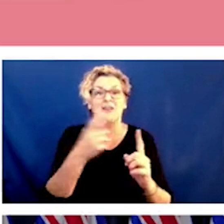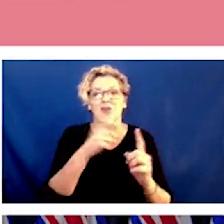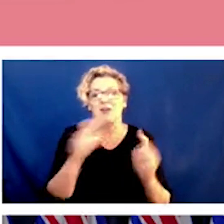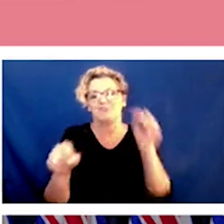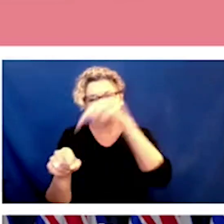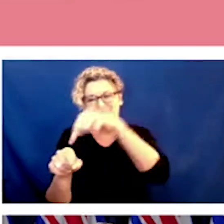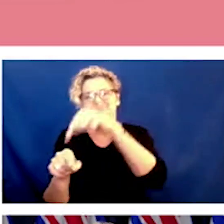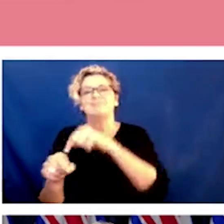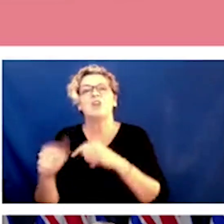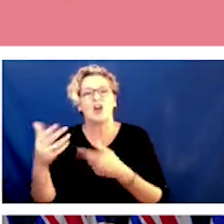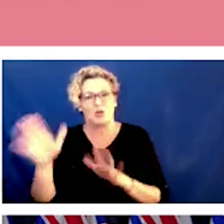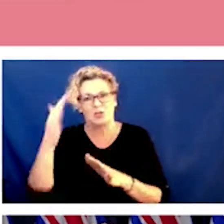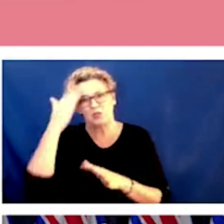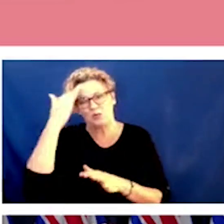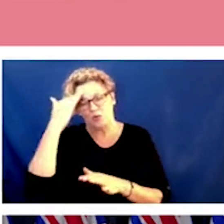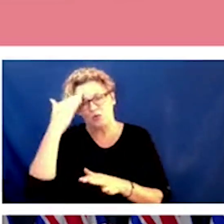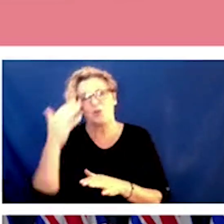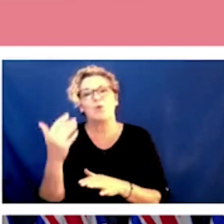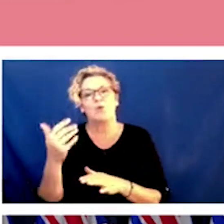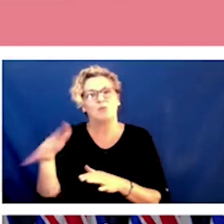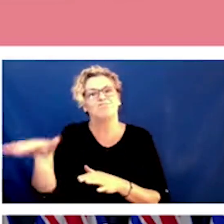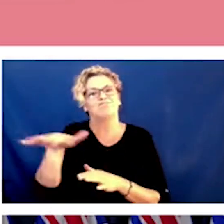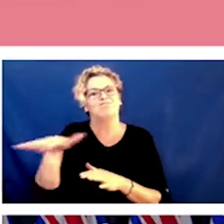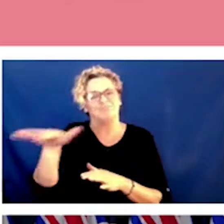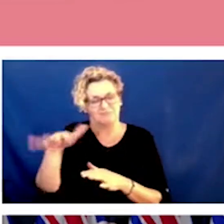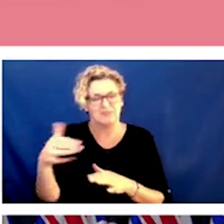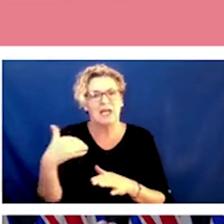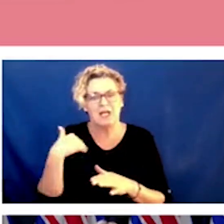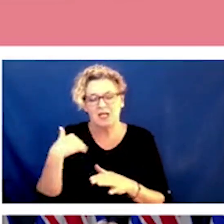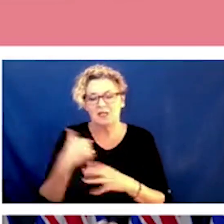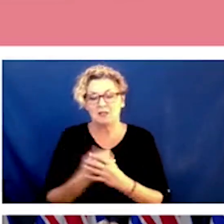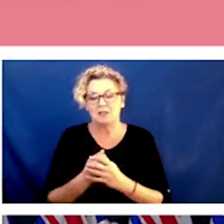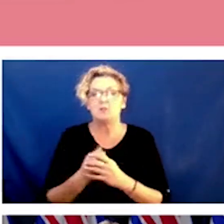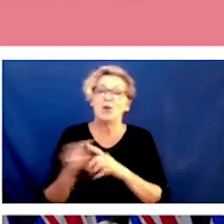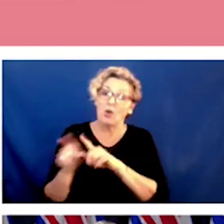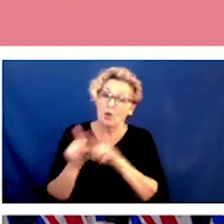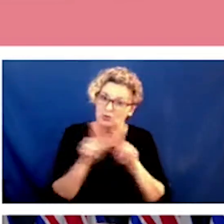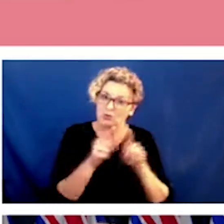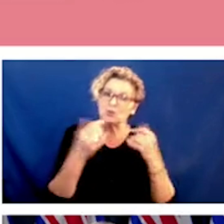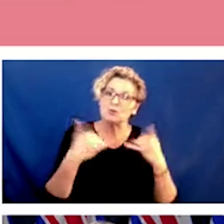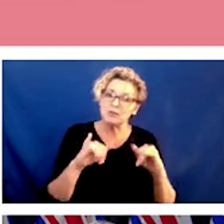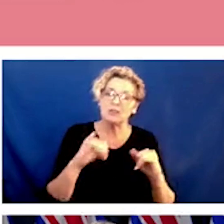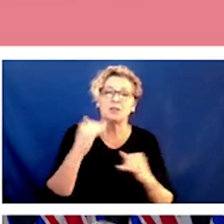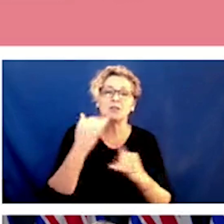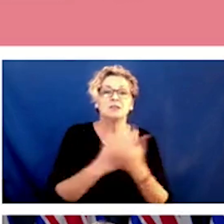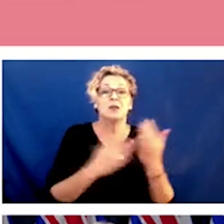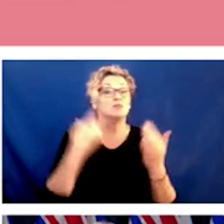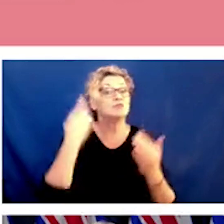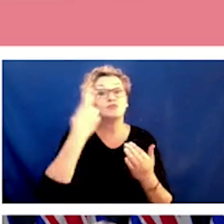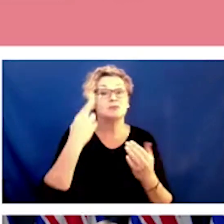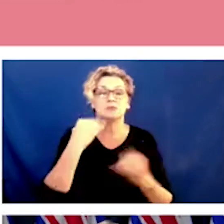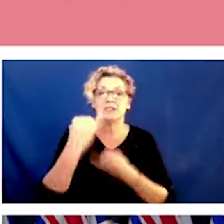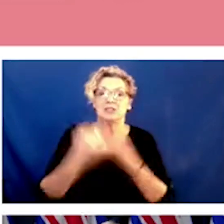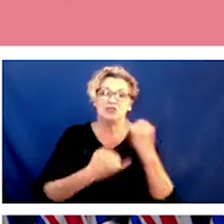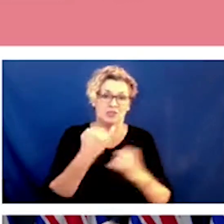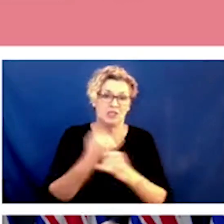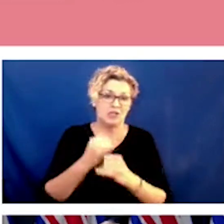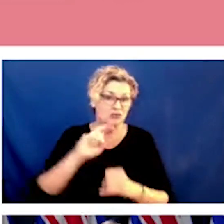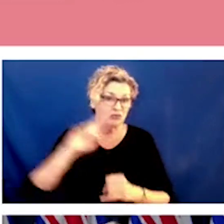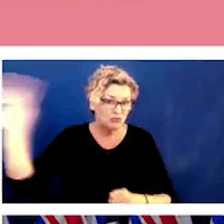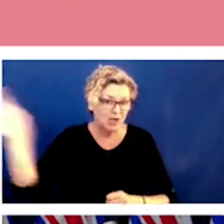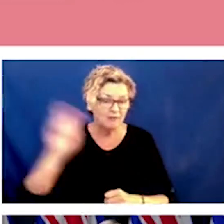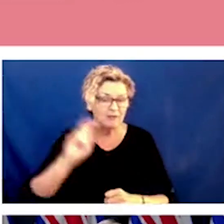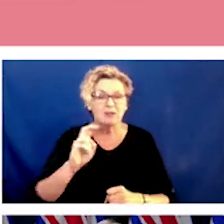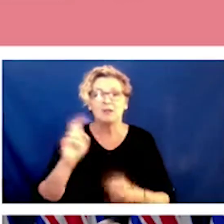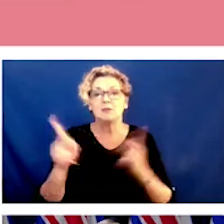the majority of cases, as we can see from this, are related to local acquisition. So still over 80% of cases every day,